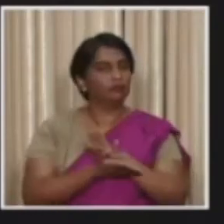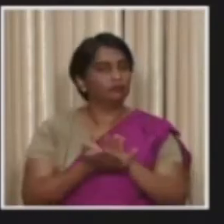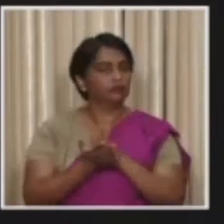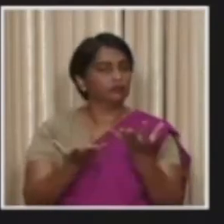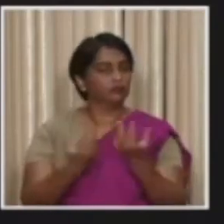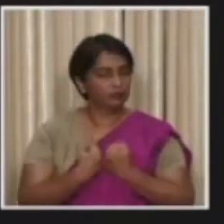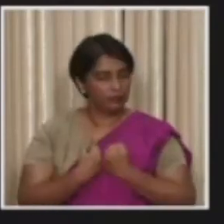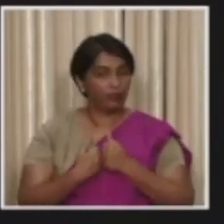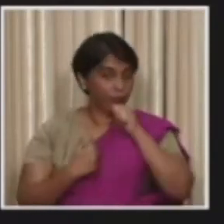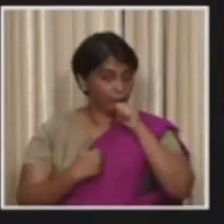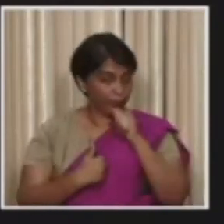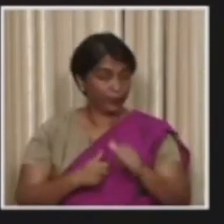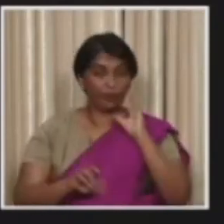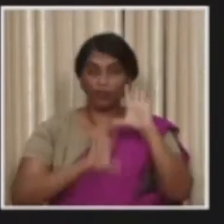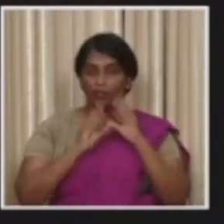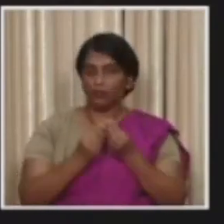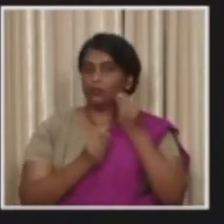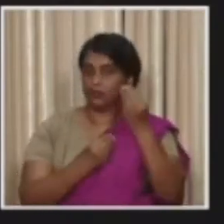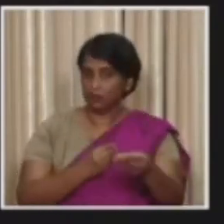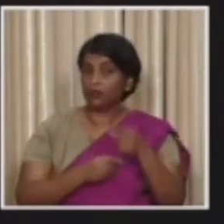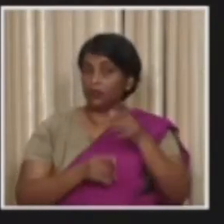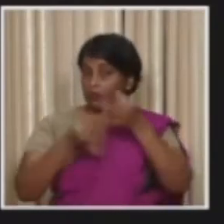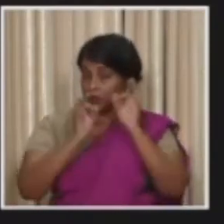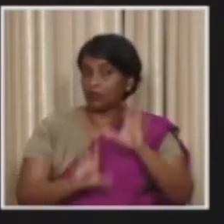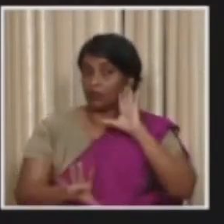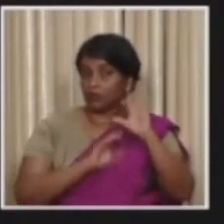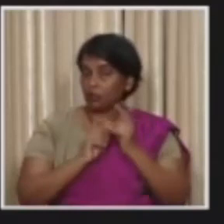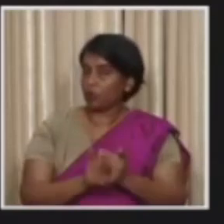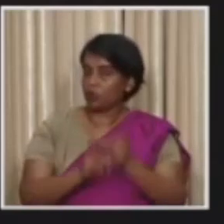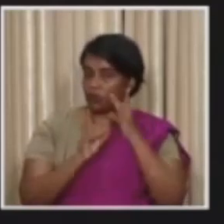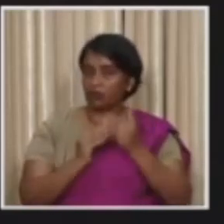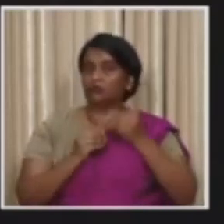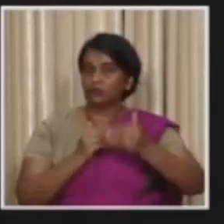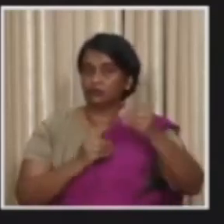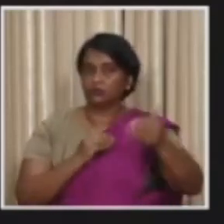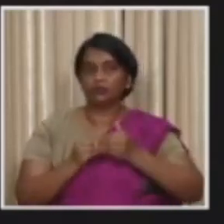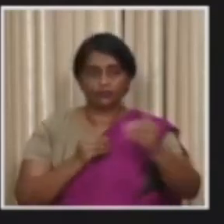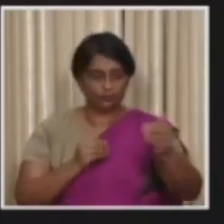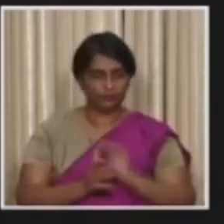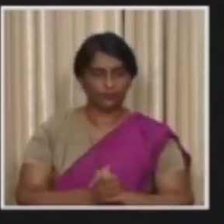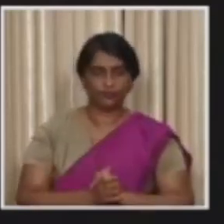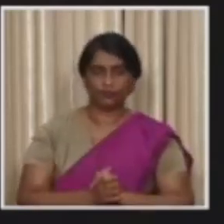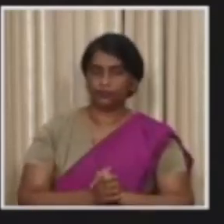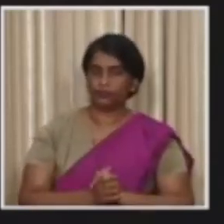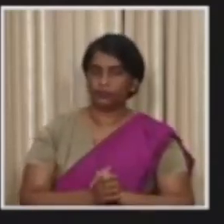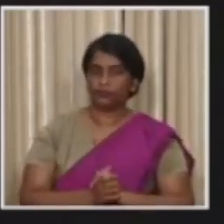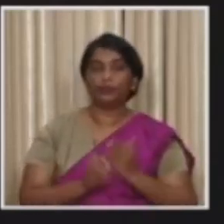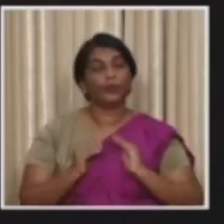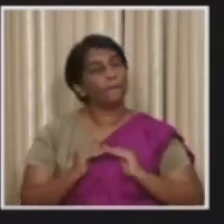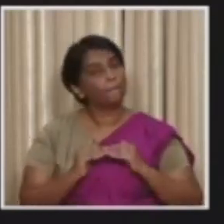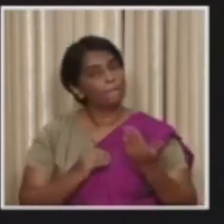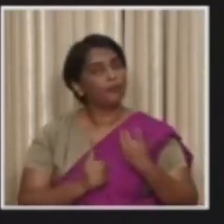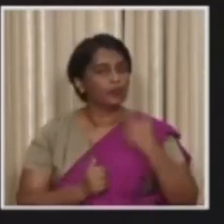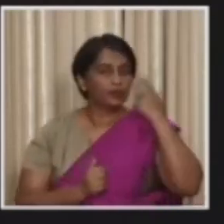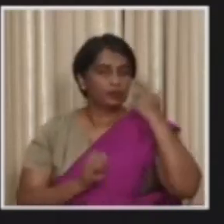labagena, nicipta toroturu labadiila, e nicipta toroturu mata idiriyata aragene yanne. Ita passe mama